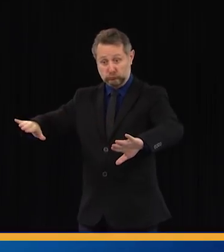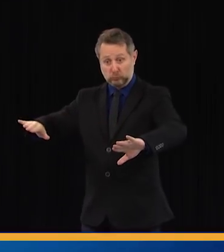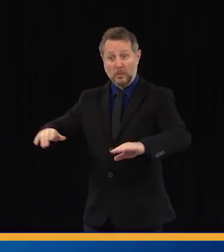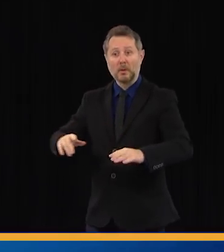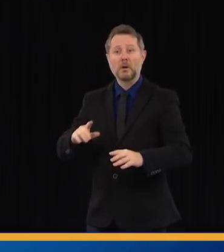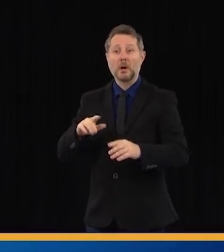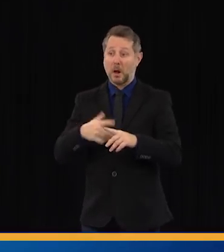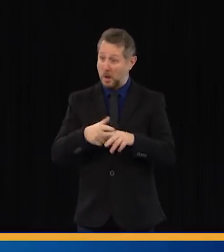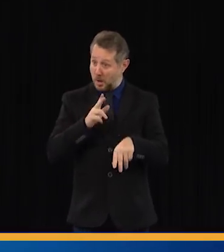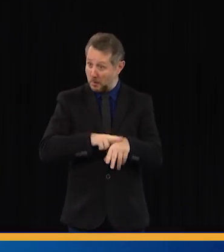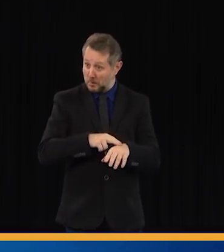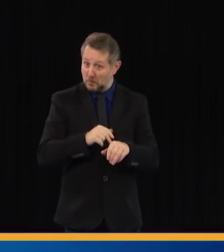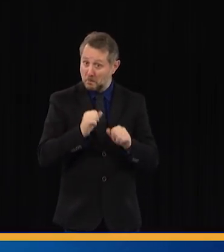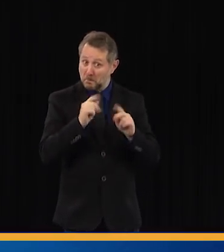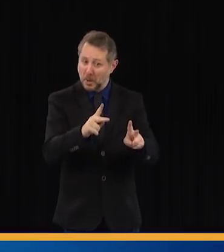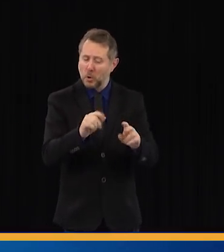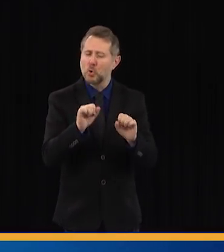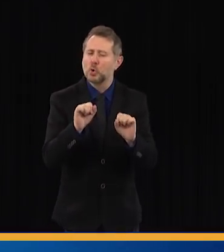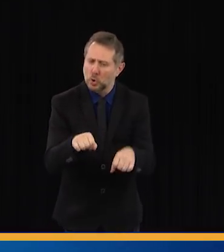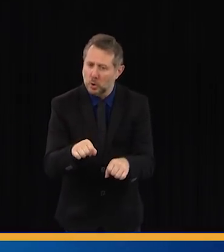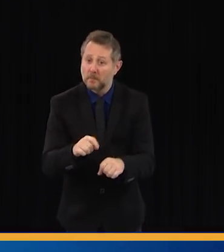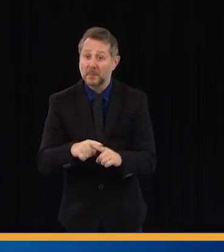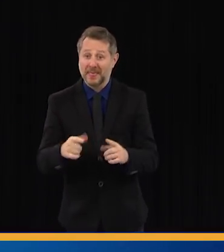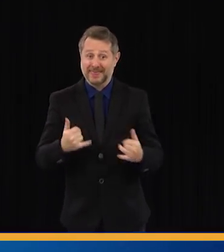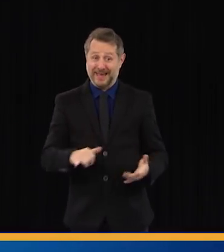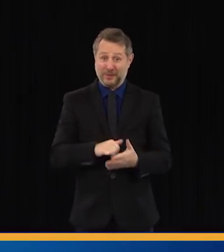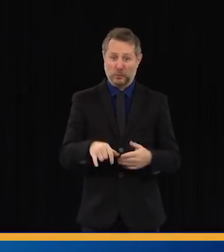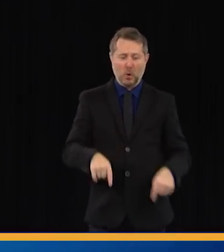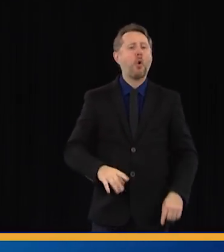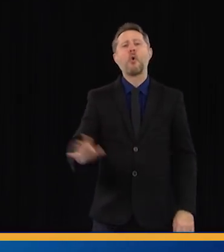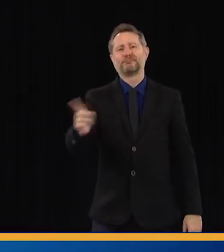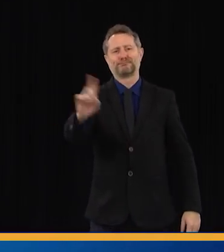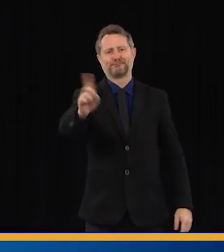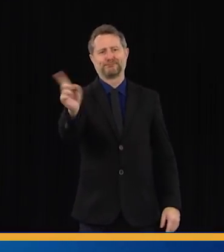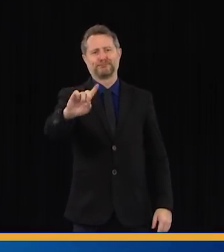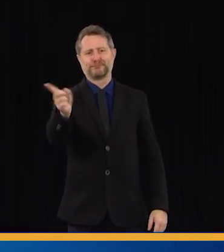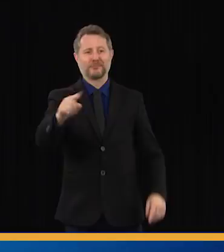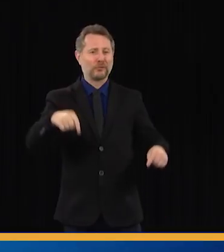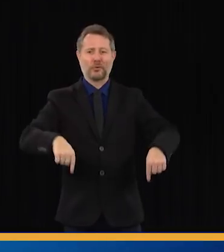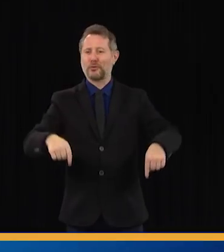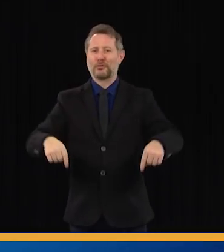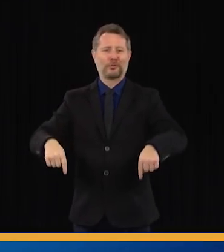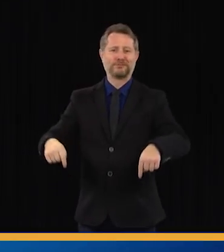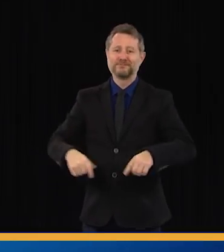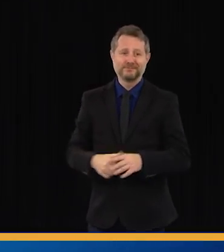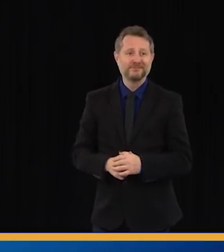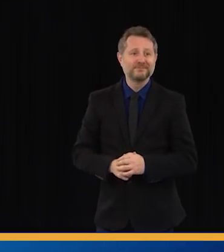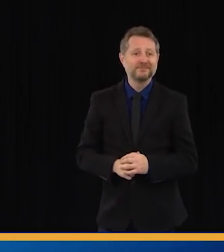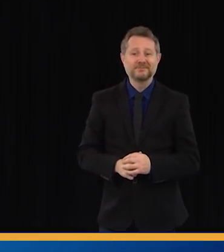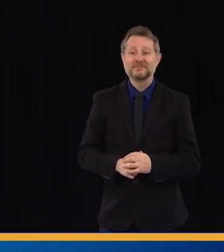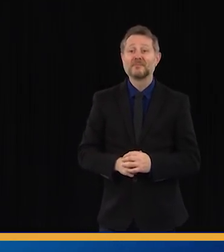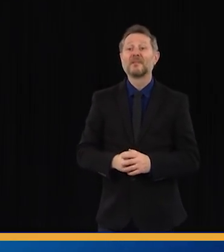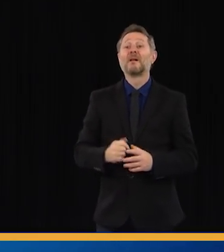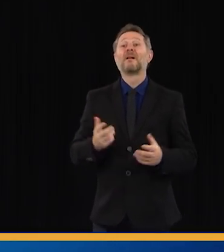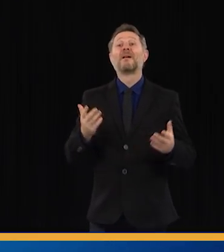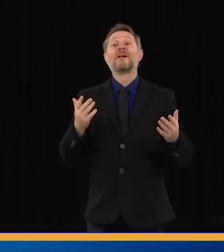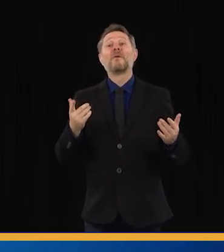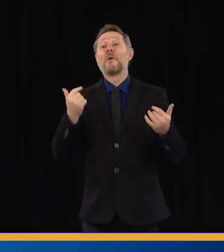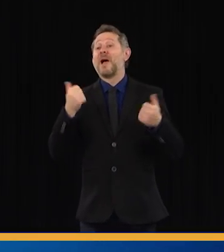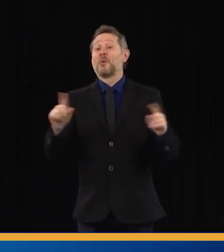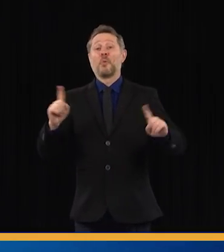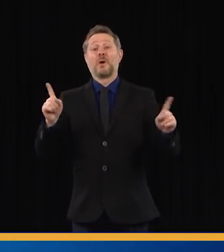Yes. But is that going to happen here? No. Is that going to happen in any community that has a significant issue?